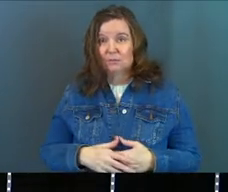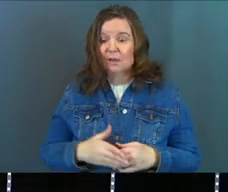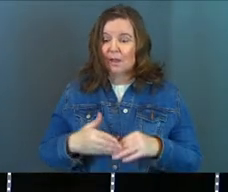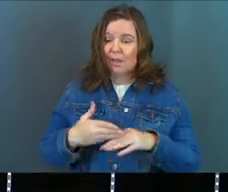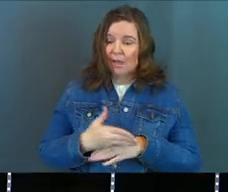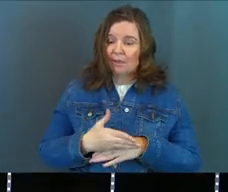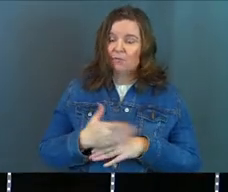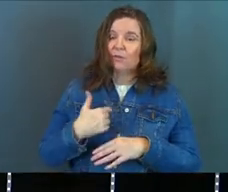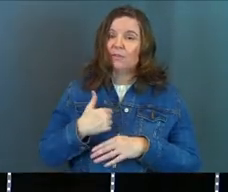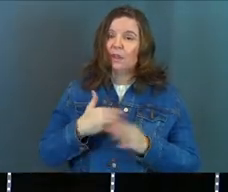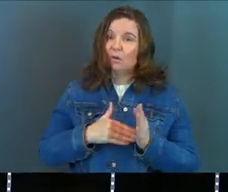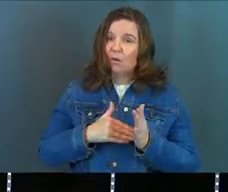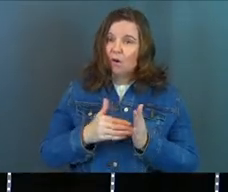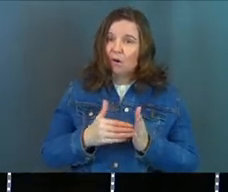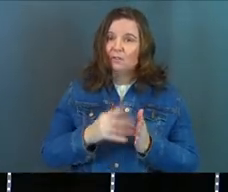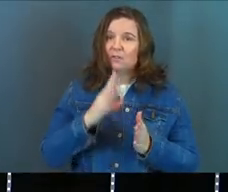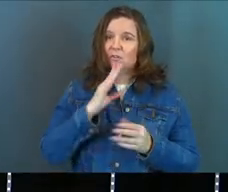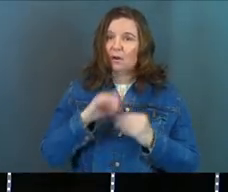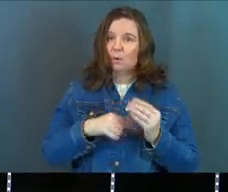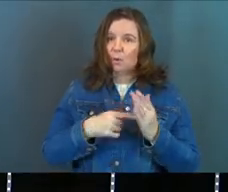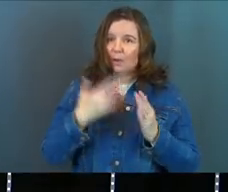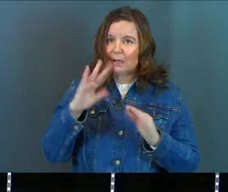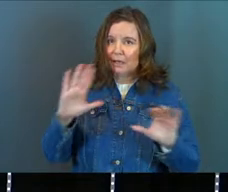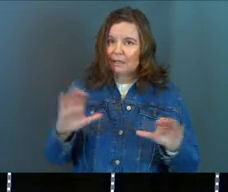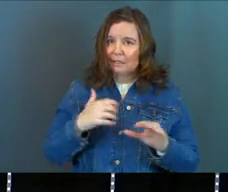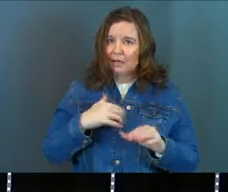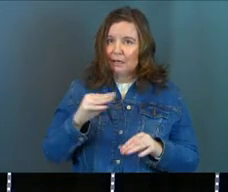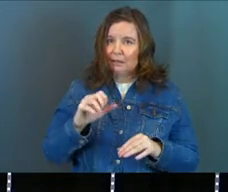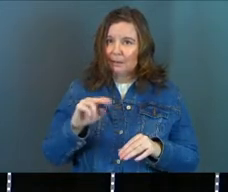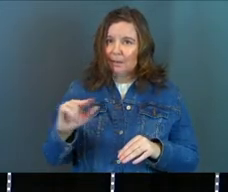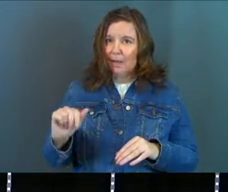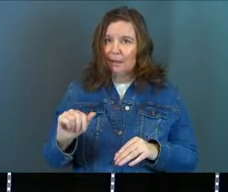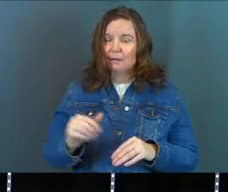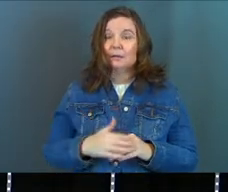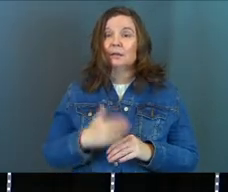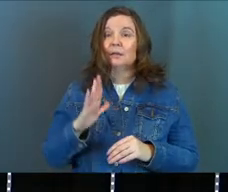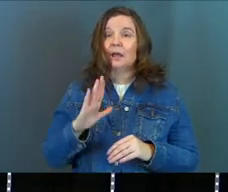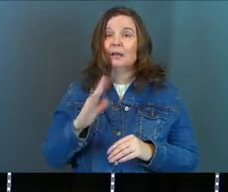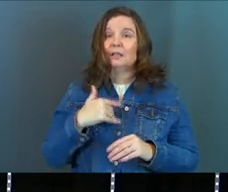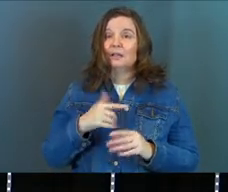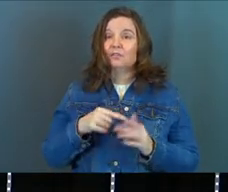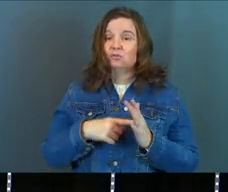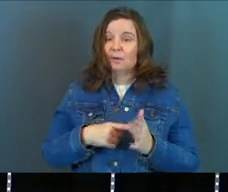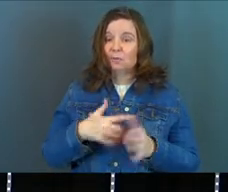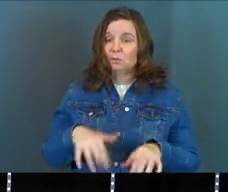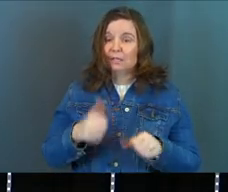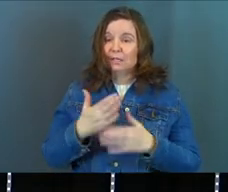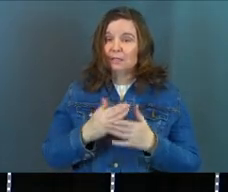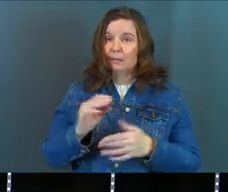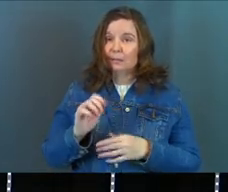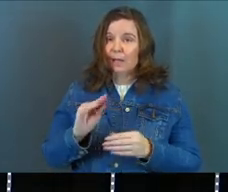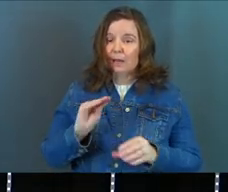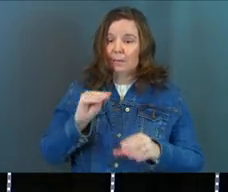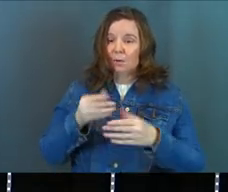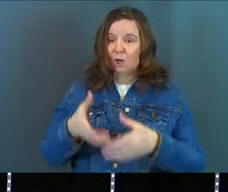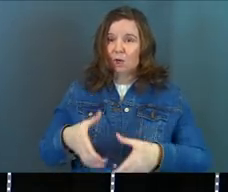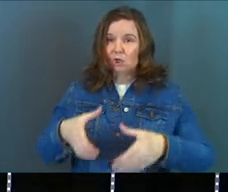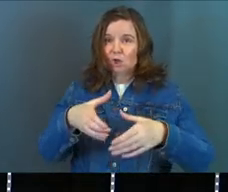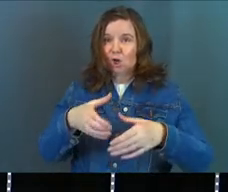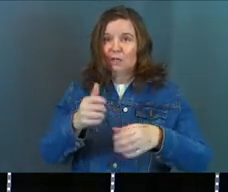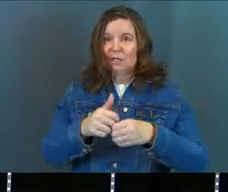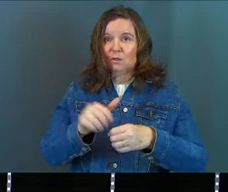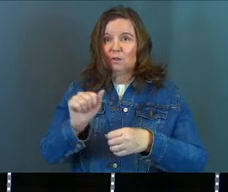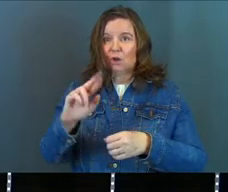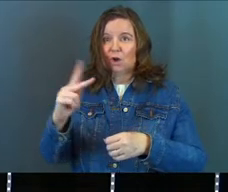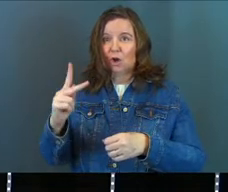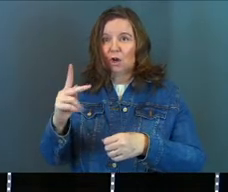Even afterward, they often talked about what God had done in the manna. God even directed them to take some of the manna and put it in a jar. It was